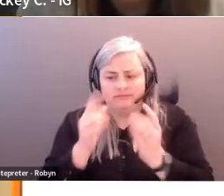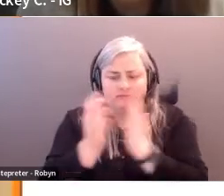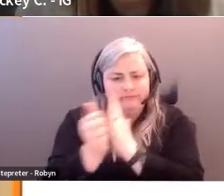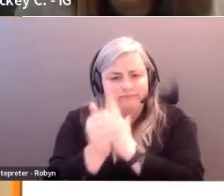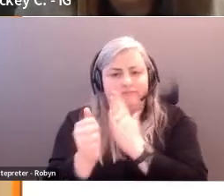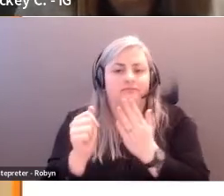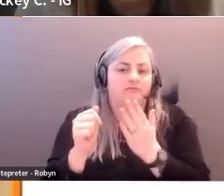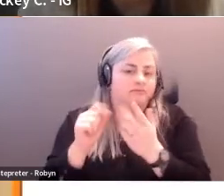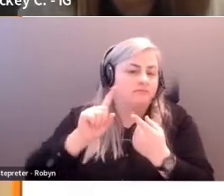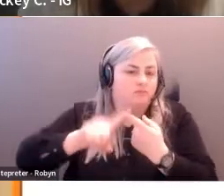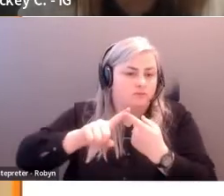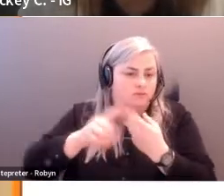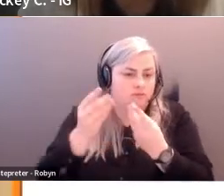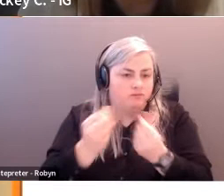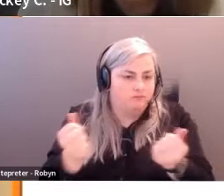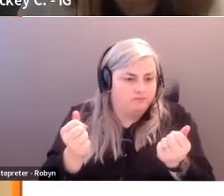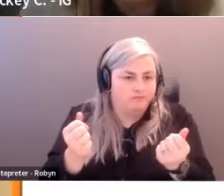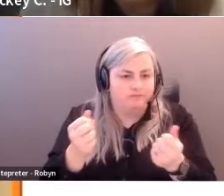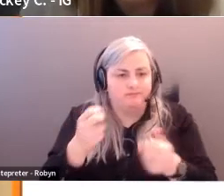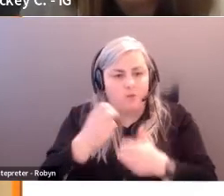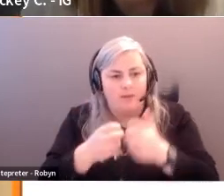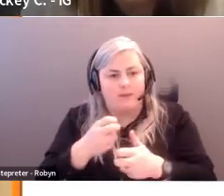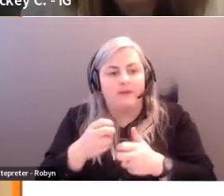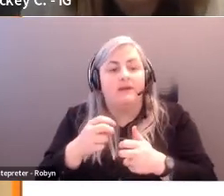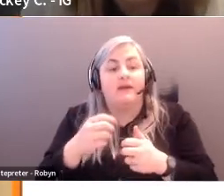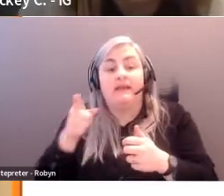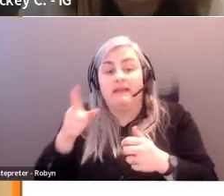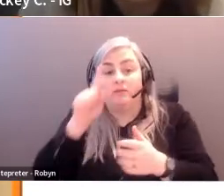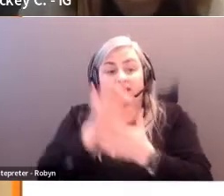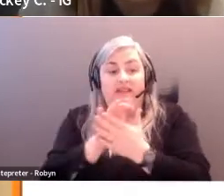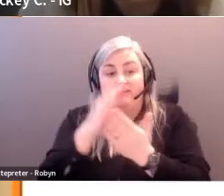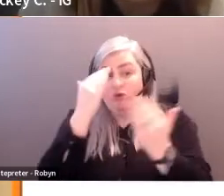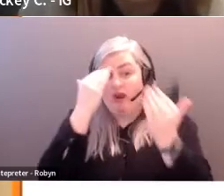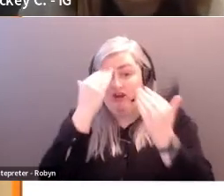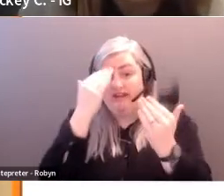awareness as the most important is very important in eliminating